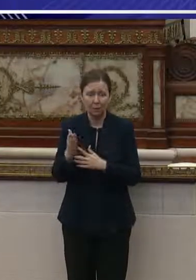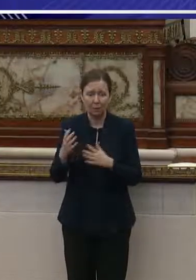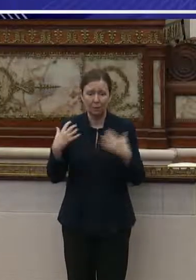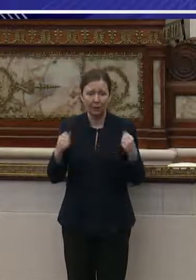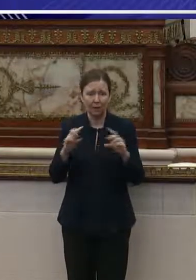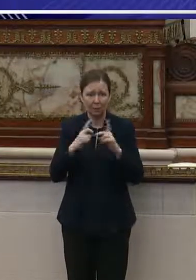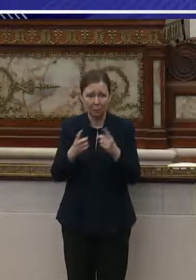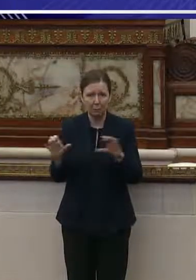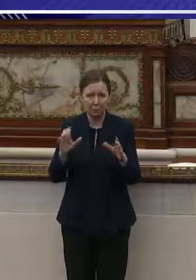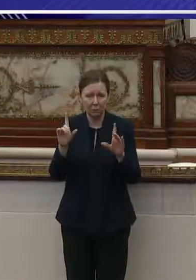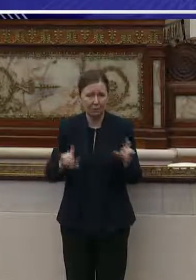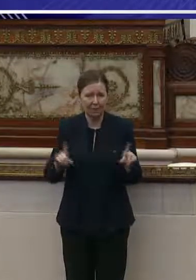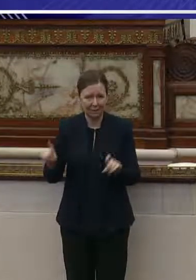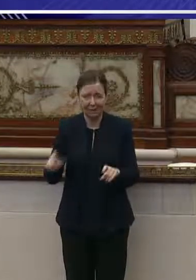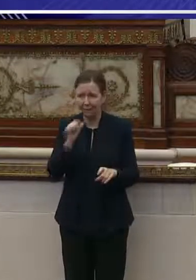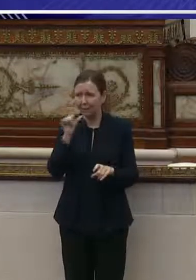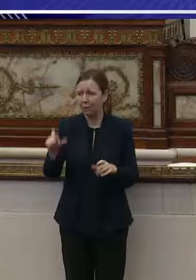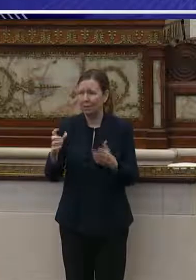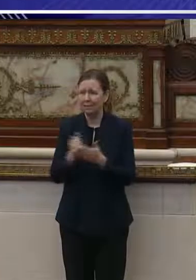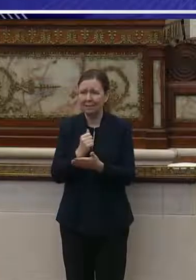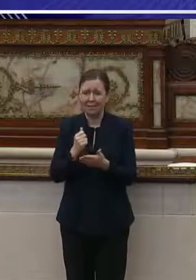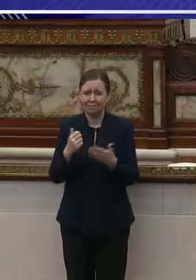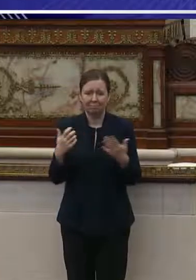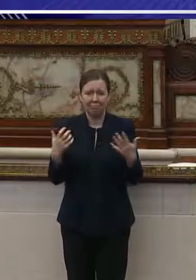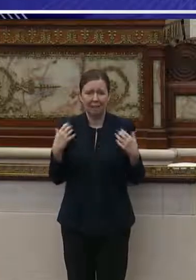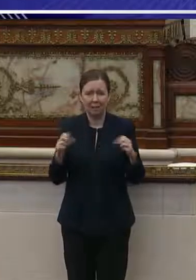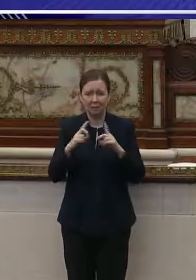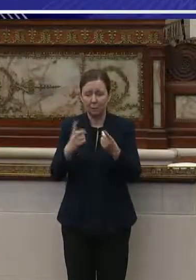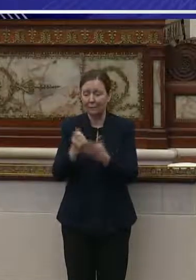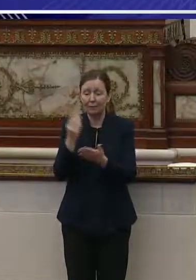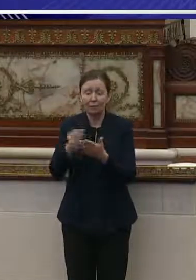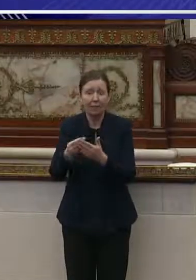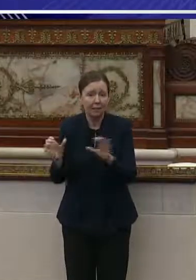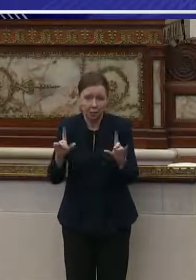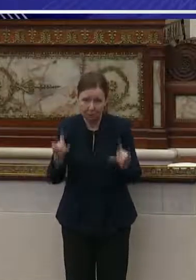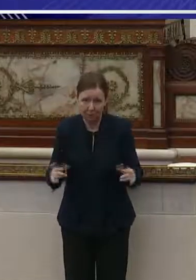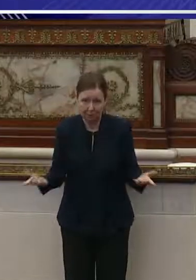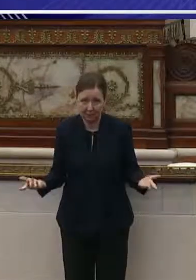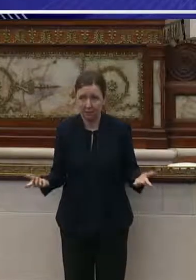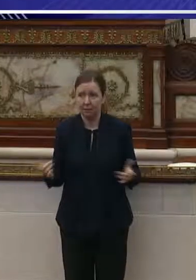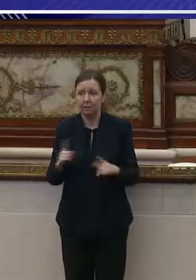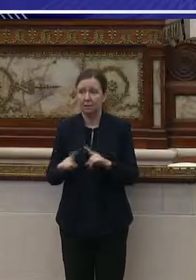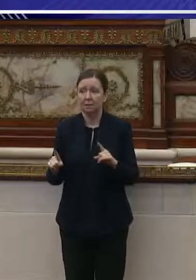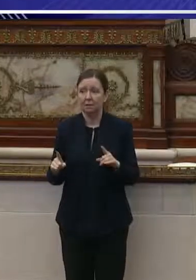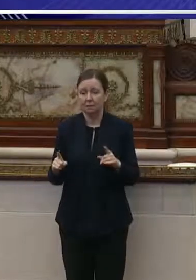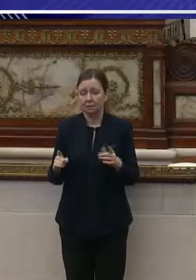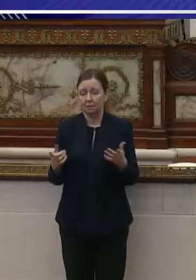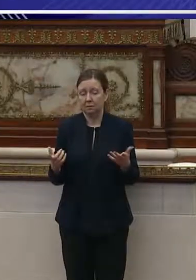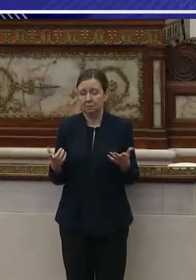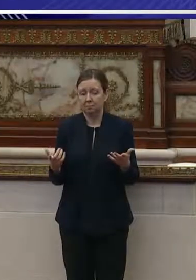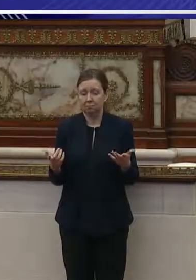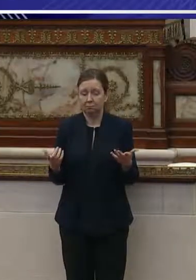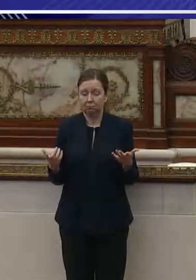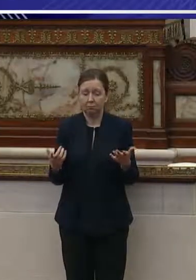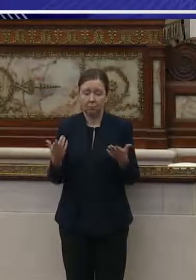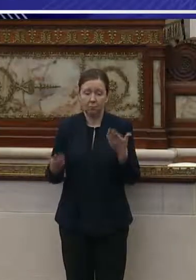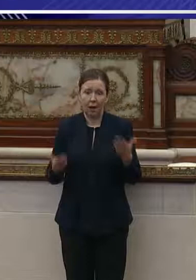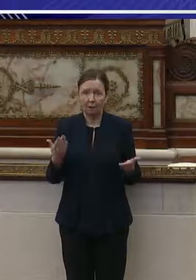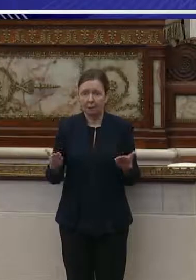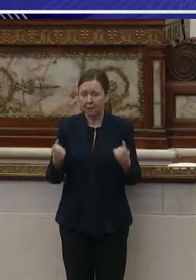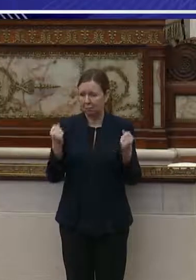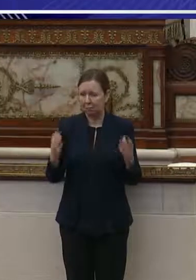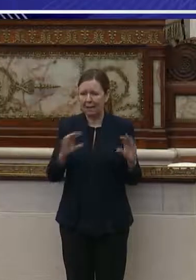department to do testing. They don't need to go to the health department to get funding to do testing. So that there, are a